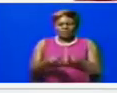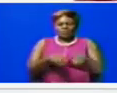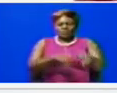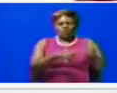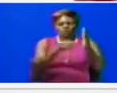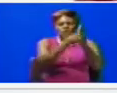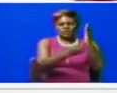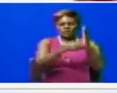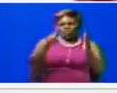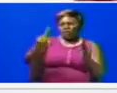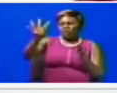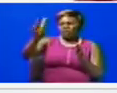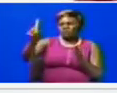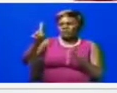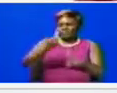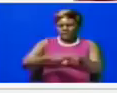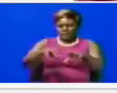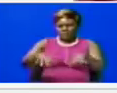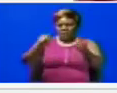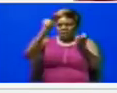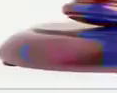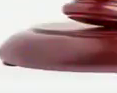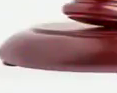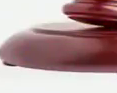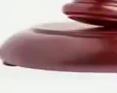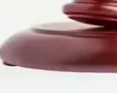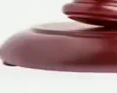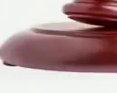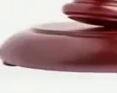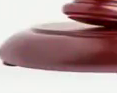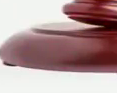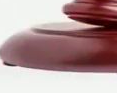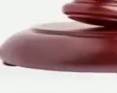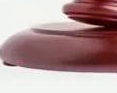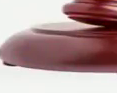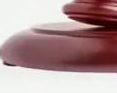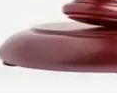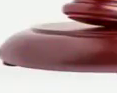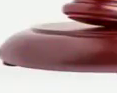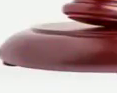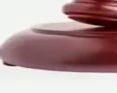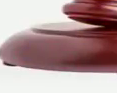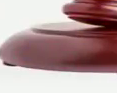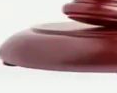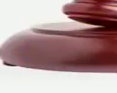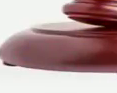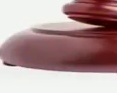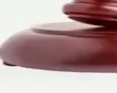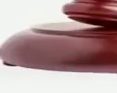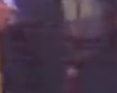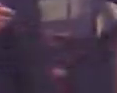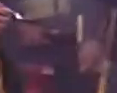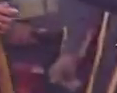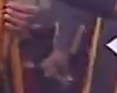Article 141 on assumption of the office of the president, the swearing in of the president-elect shall be in public before the